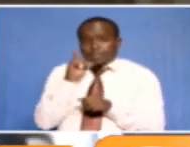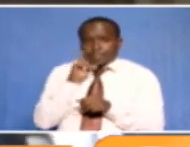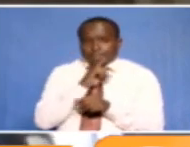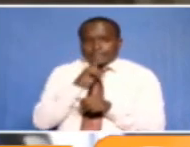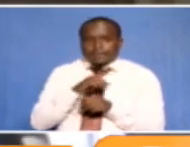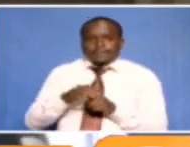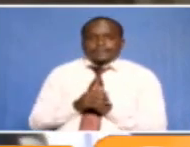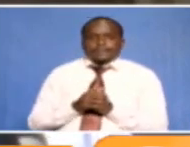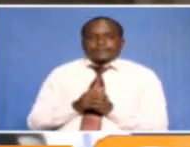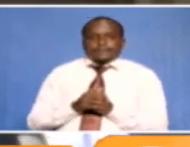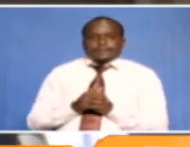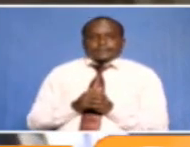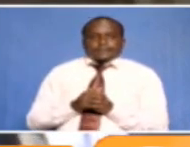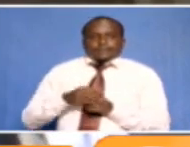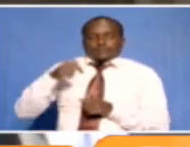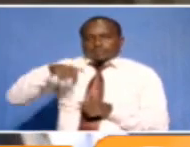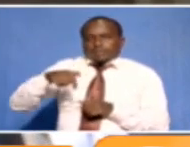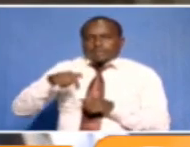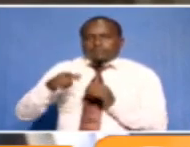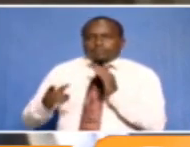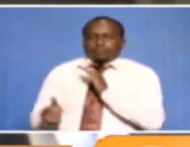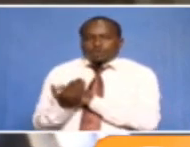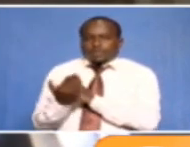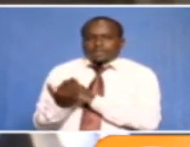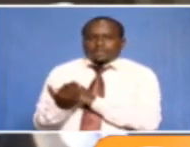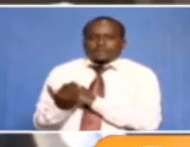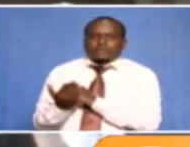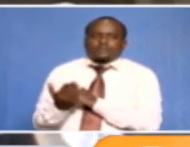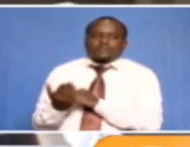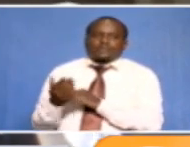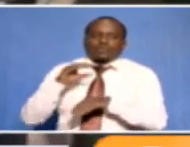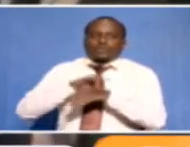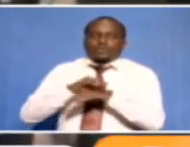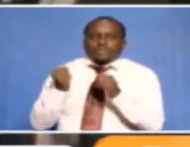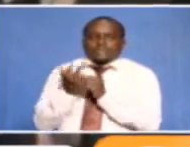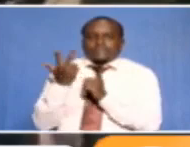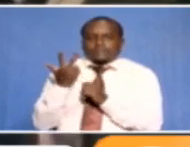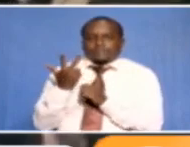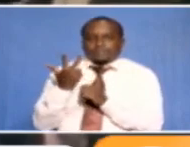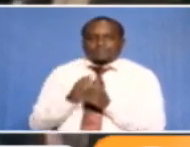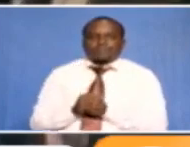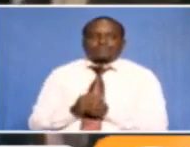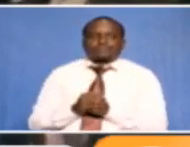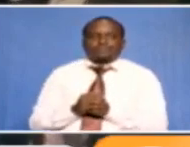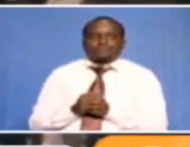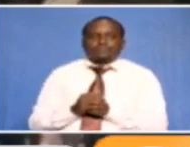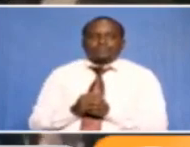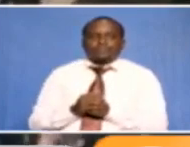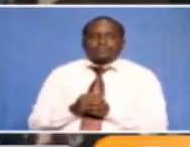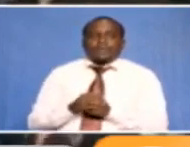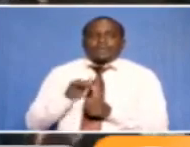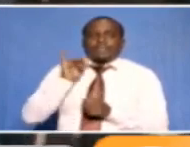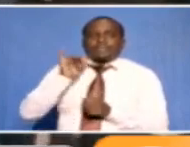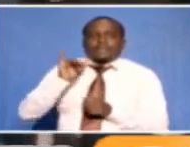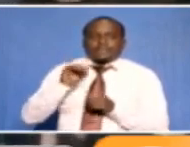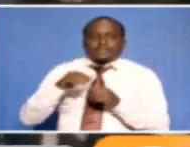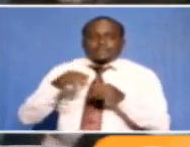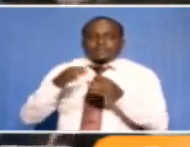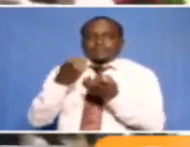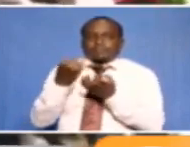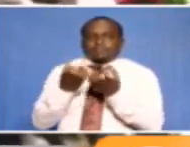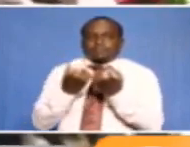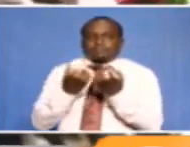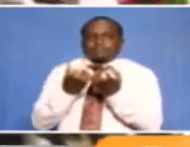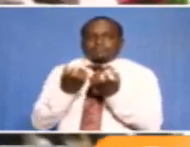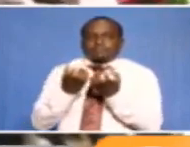injuries. Today, since morning, we have received 13. The once busy center of Olengurwoni has now become a safe camp